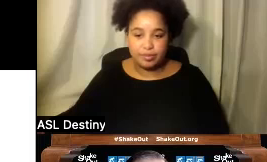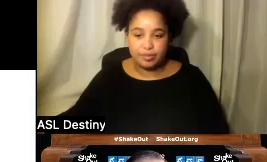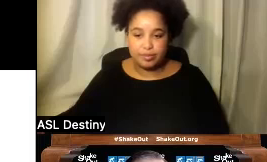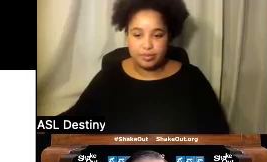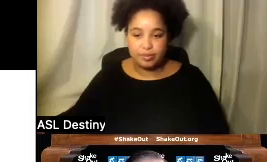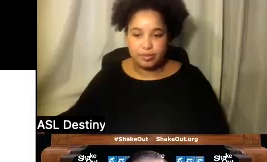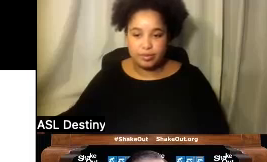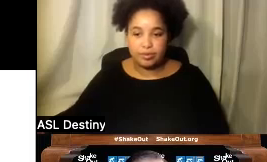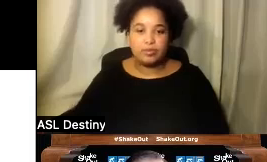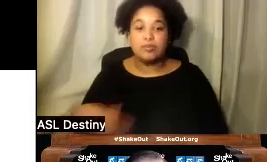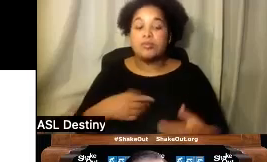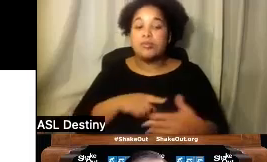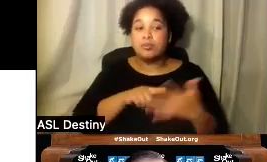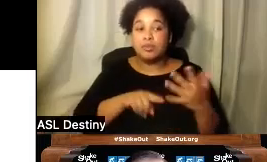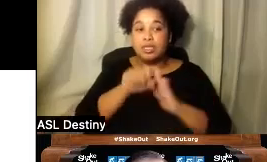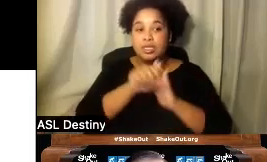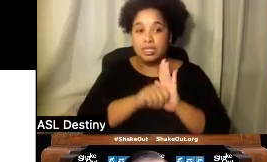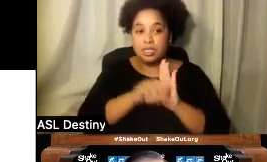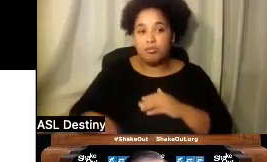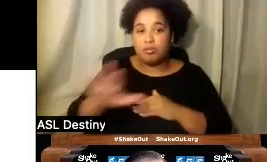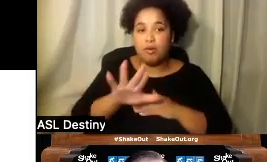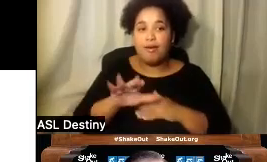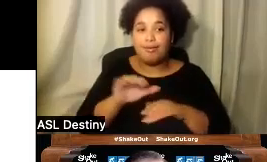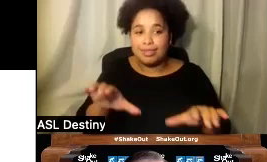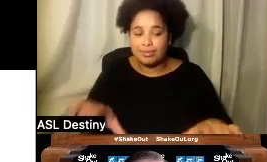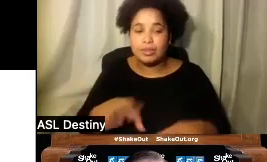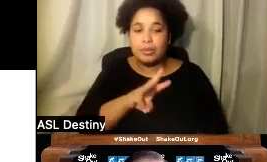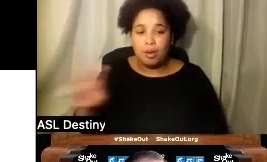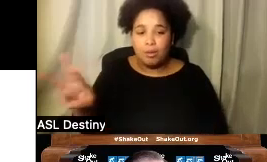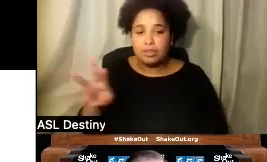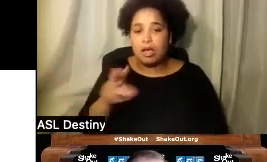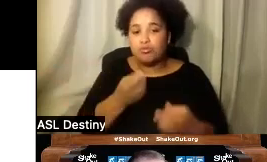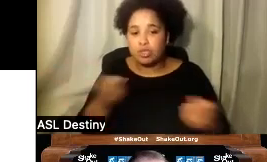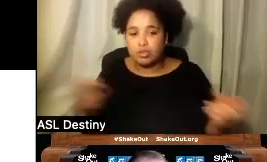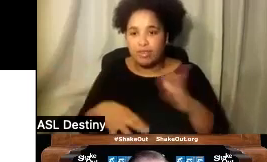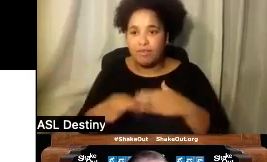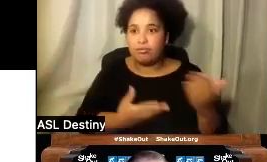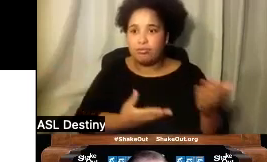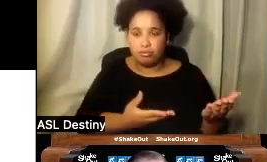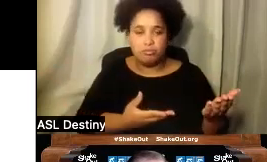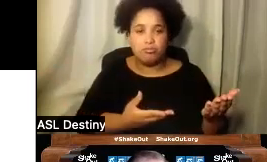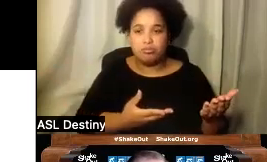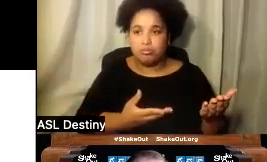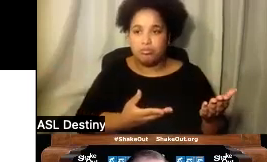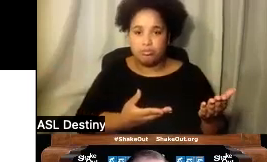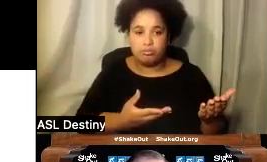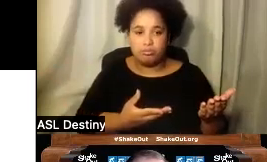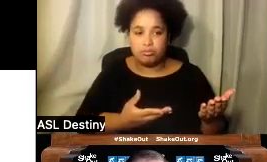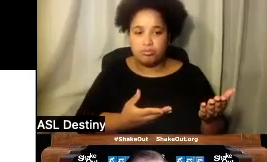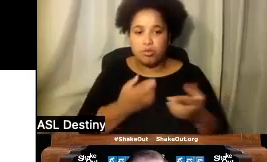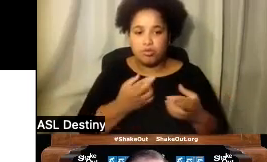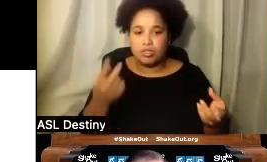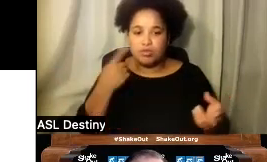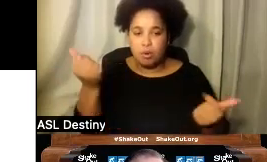And we have a number of statewide activities, our website and all the resources you can find there, really intended to be a resource for all